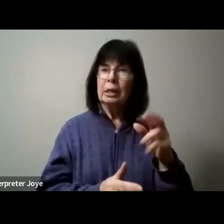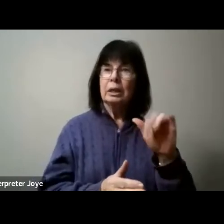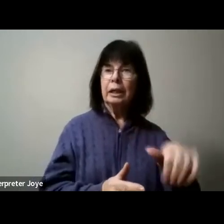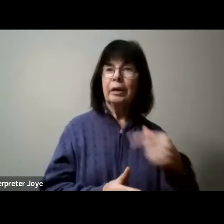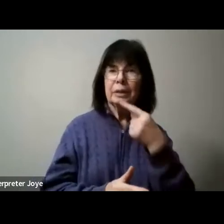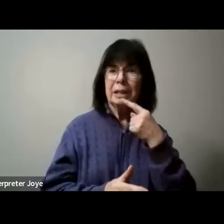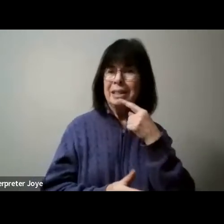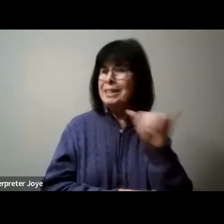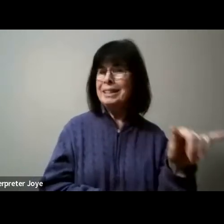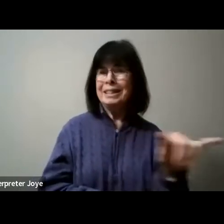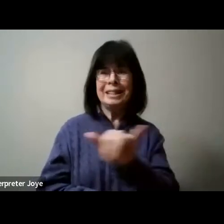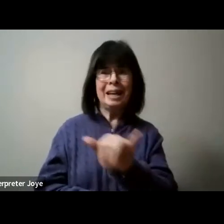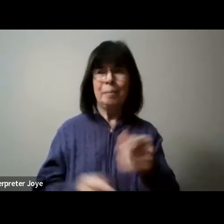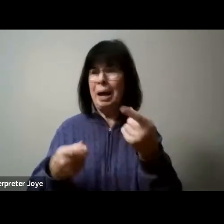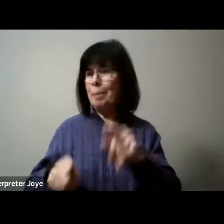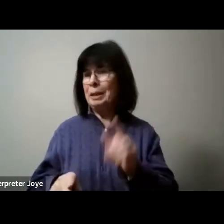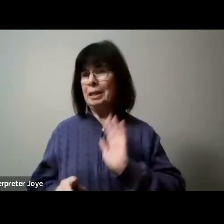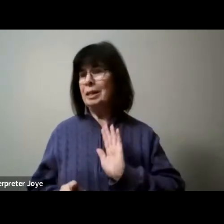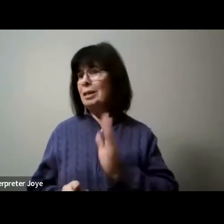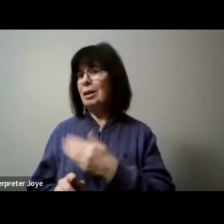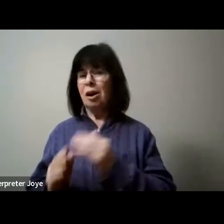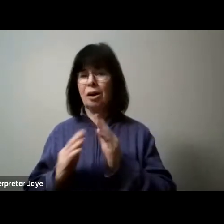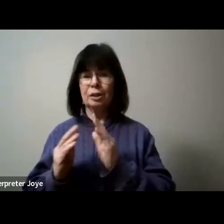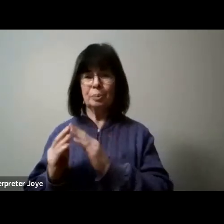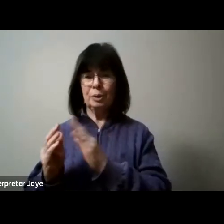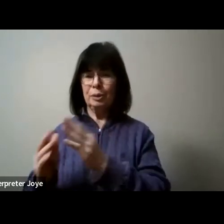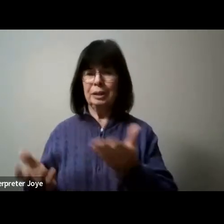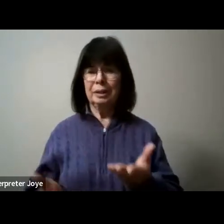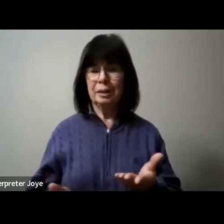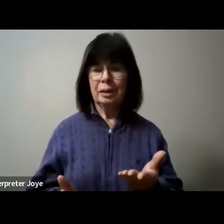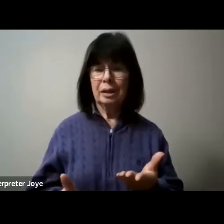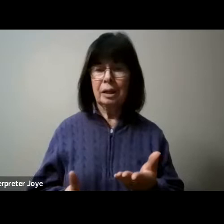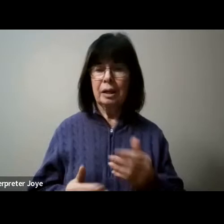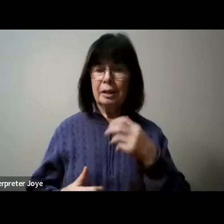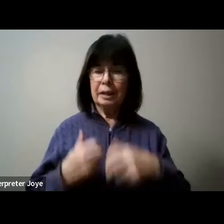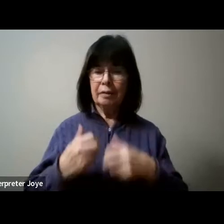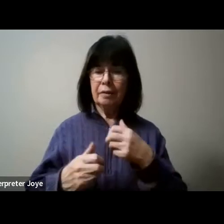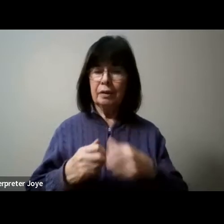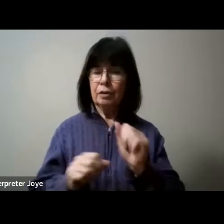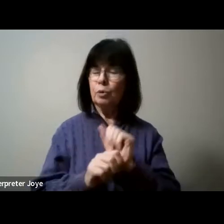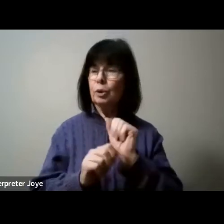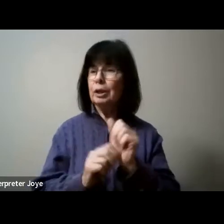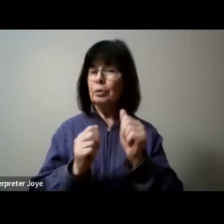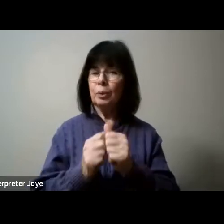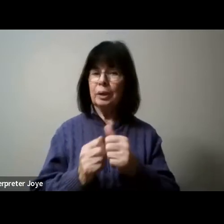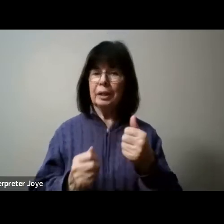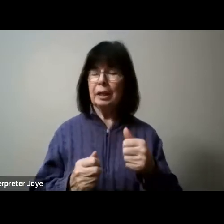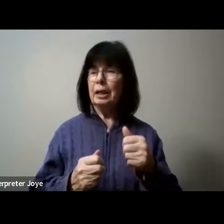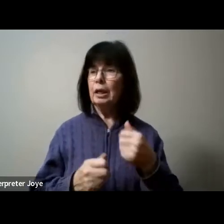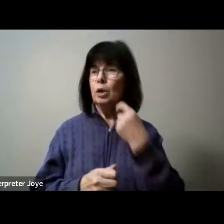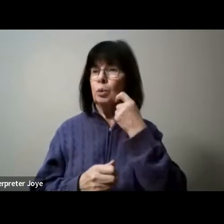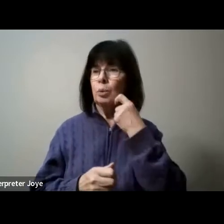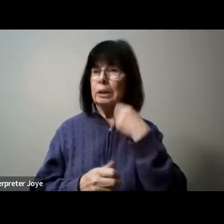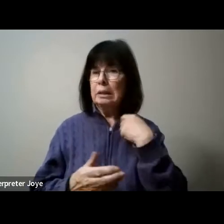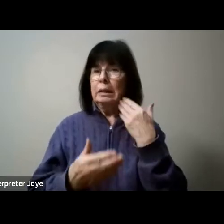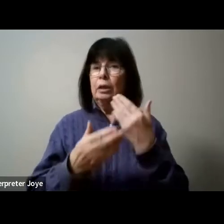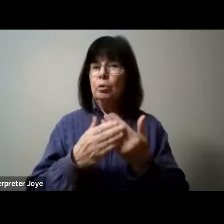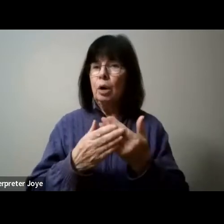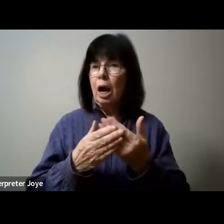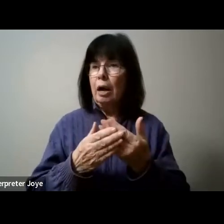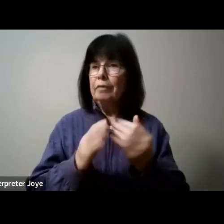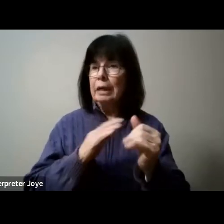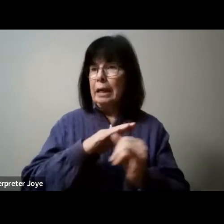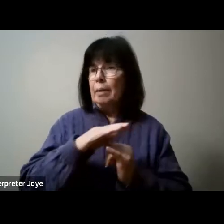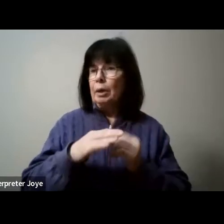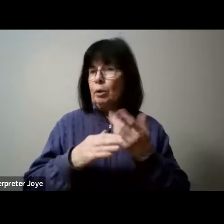with our community. I think the difficulty sometimes with working with the recently arrived immigrant community that we primarily serve and the day laborers